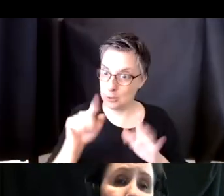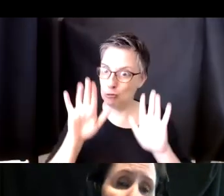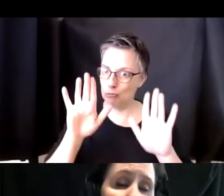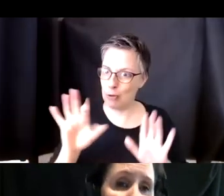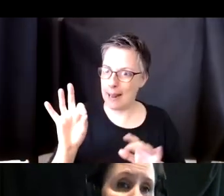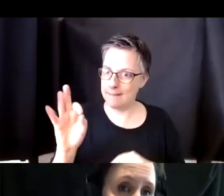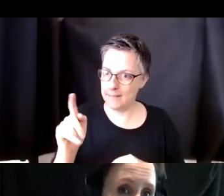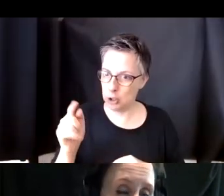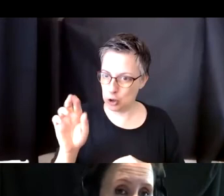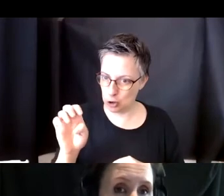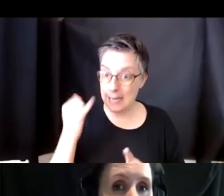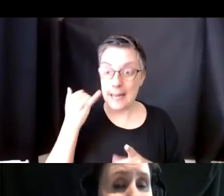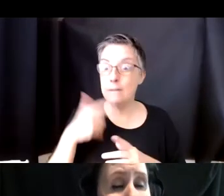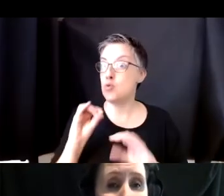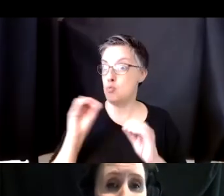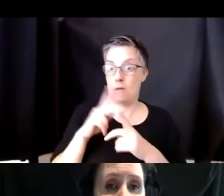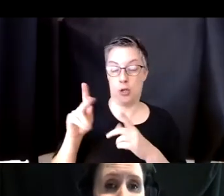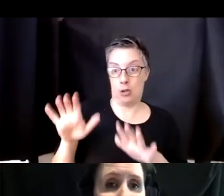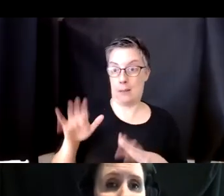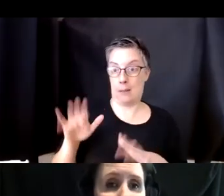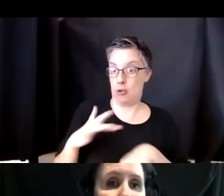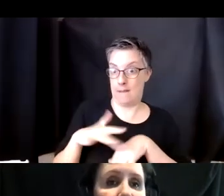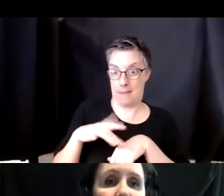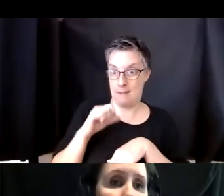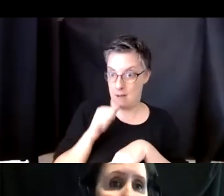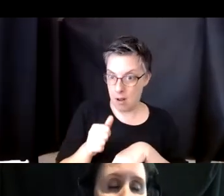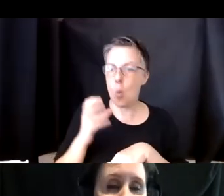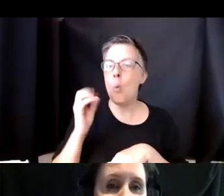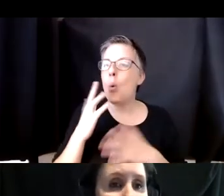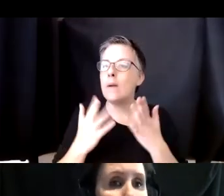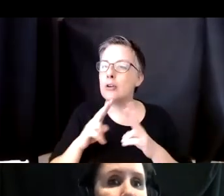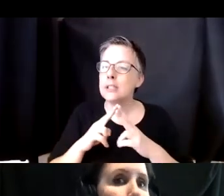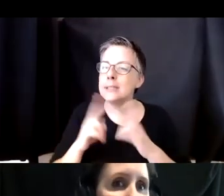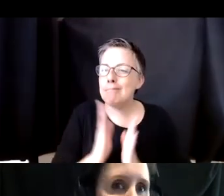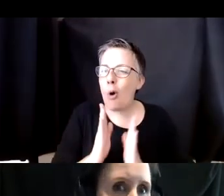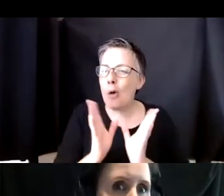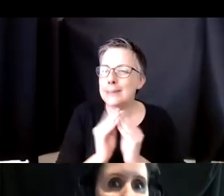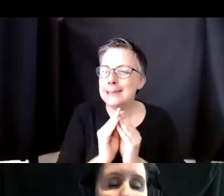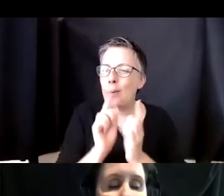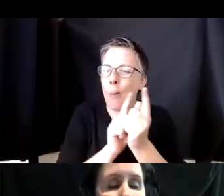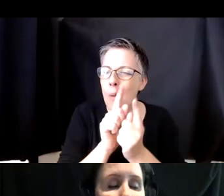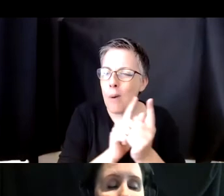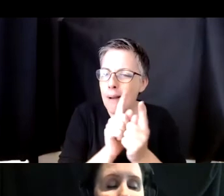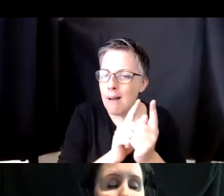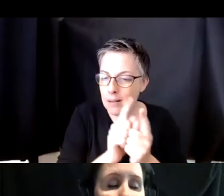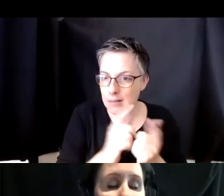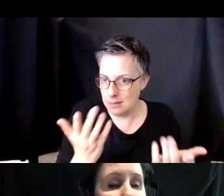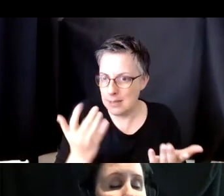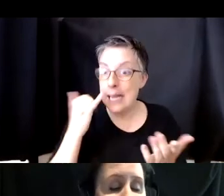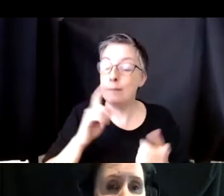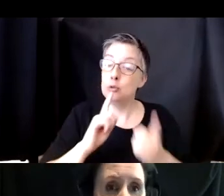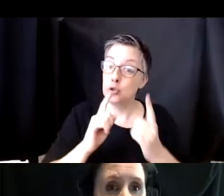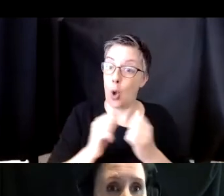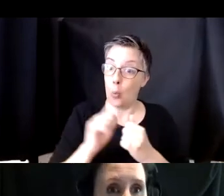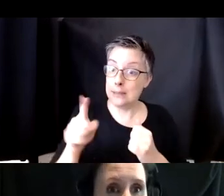if you do not have a professional captioner, or perhaps you have a very small meeting, it's the one-on-one meeting, and if you were talking to someone who was